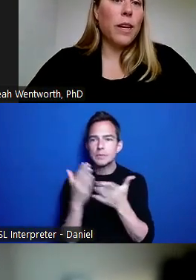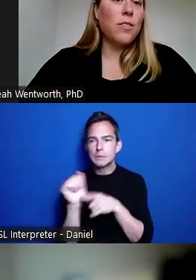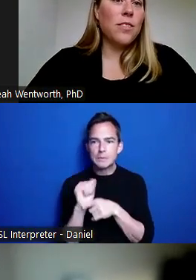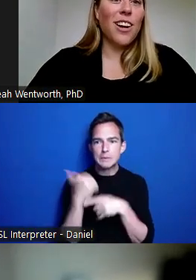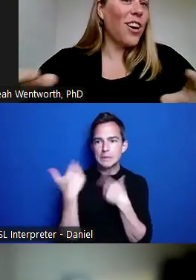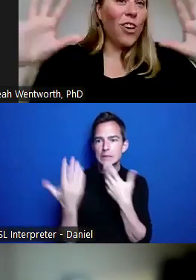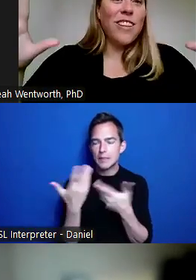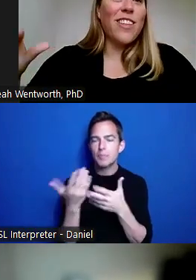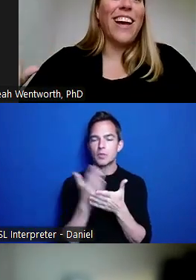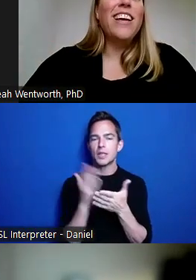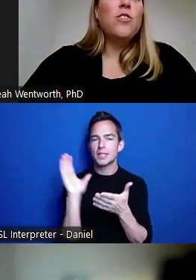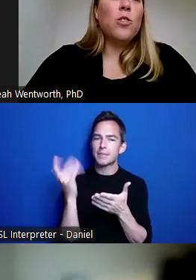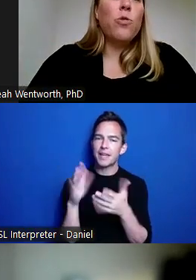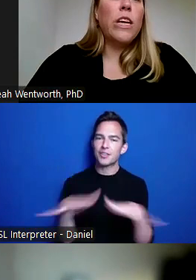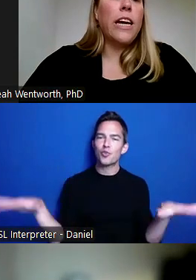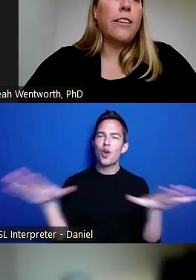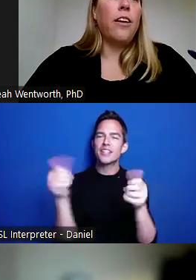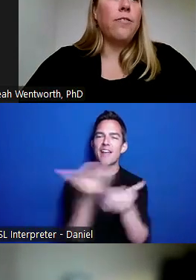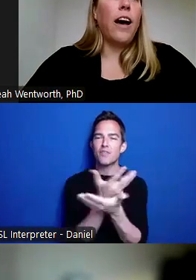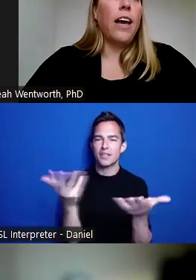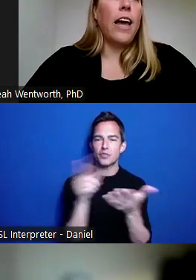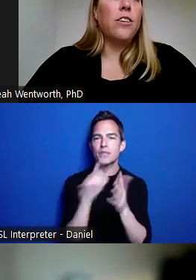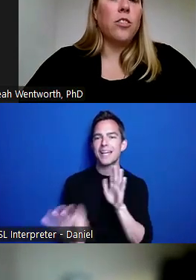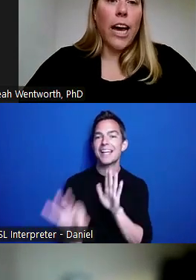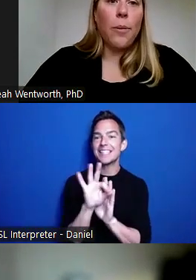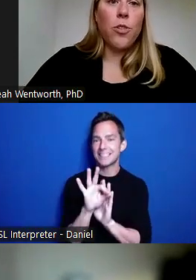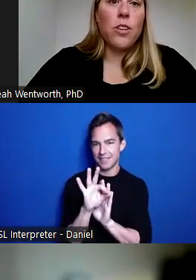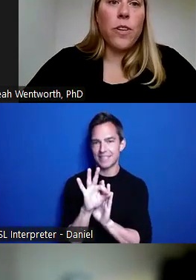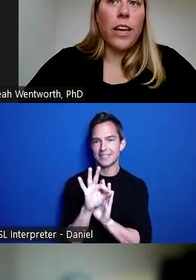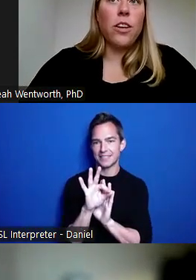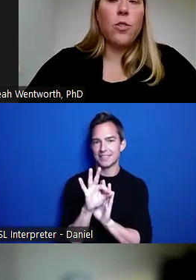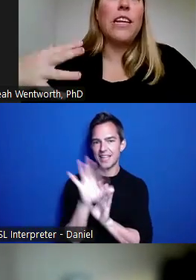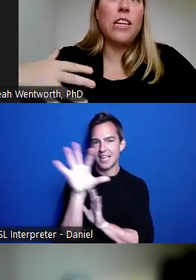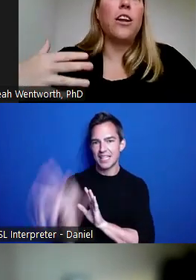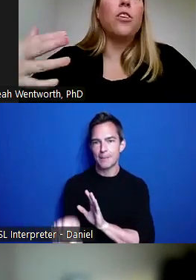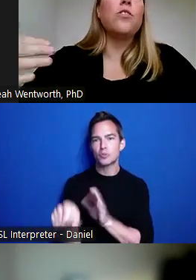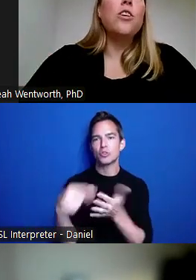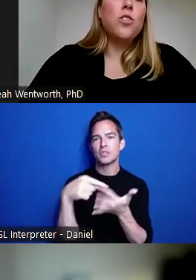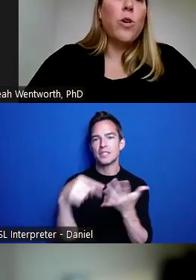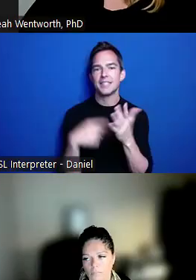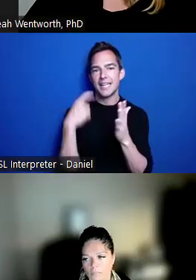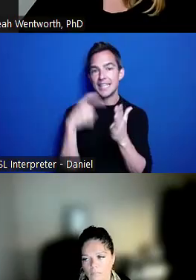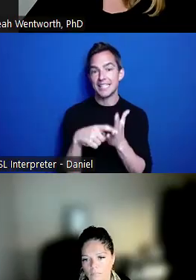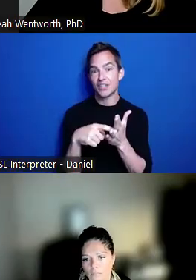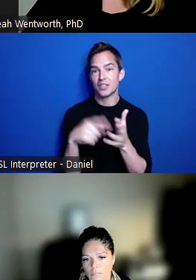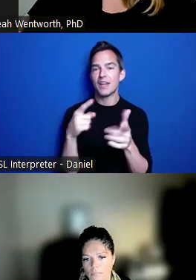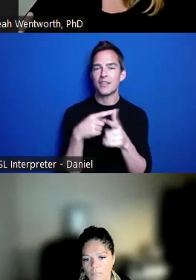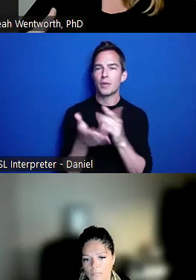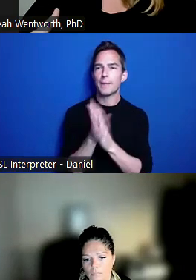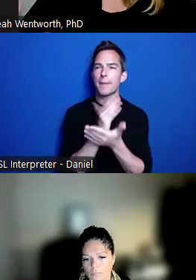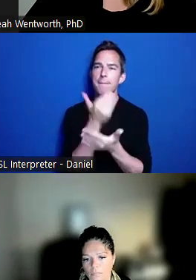there's some space across everything to really identify and start to capture those indicators so we can be better